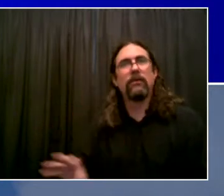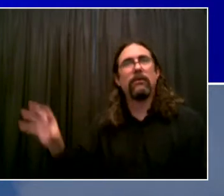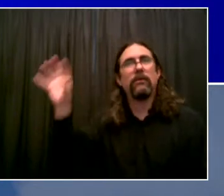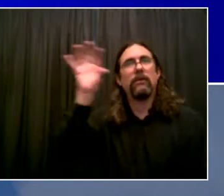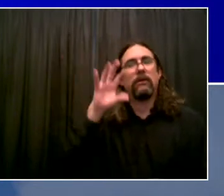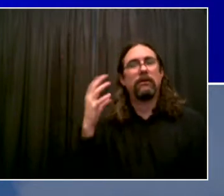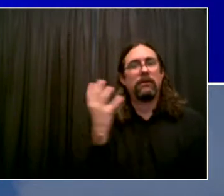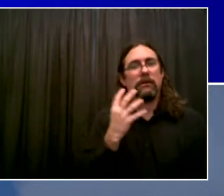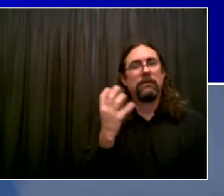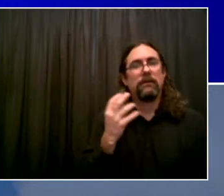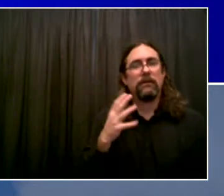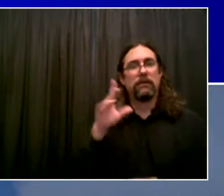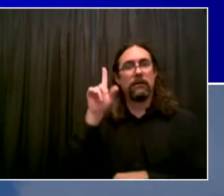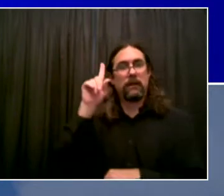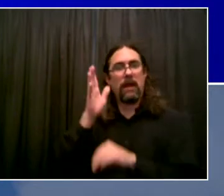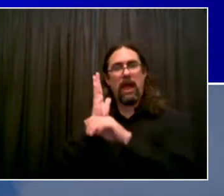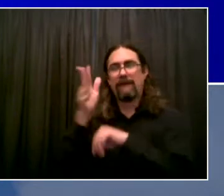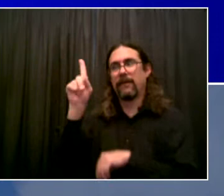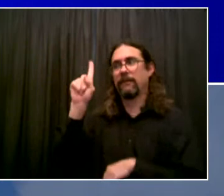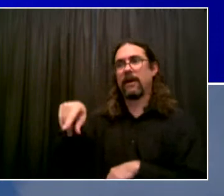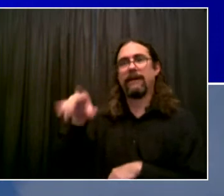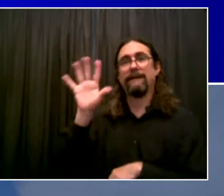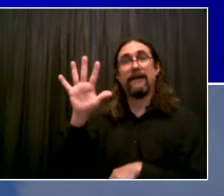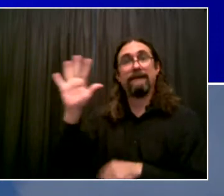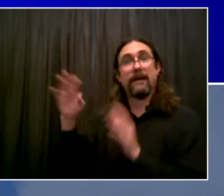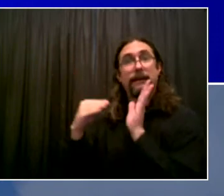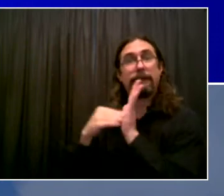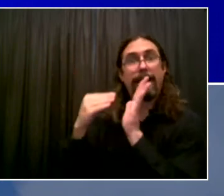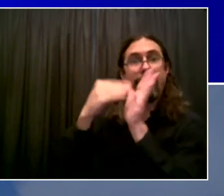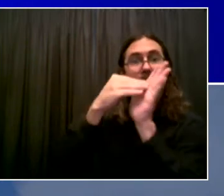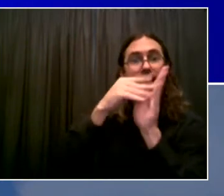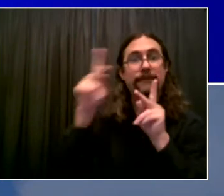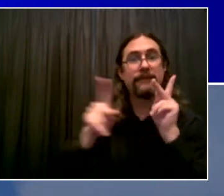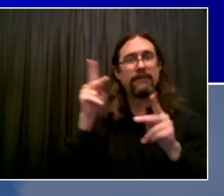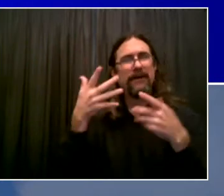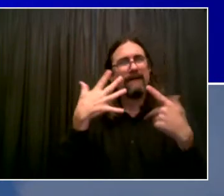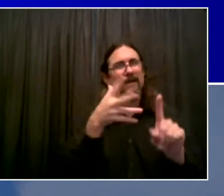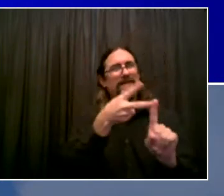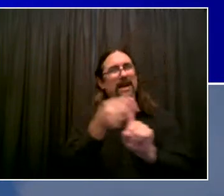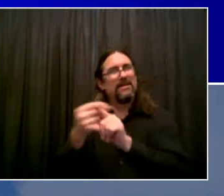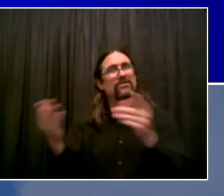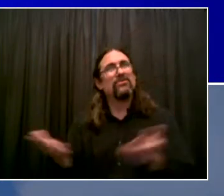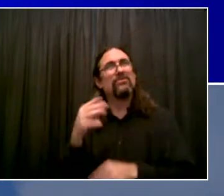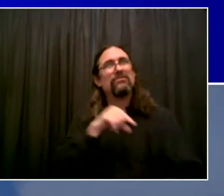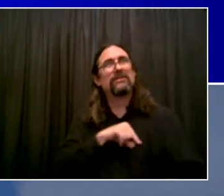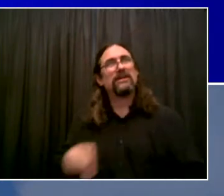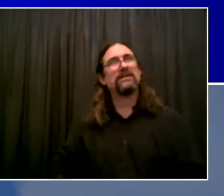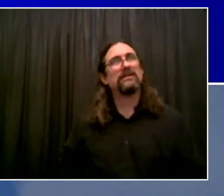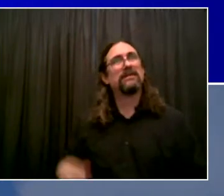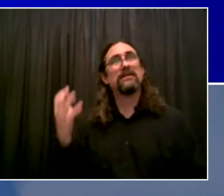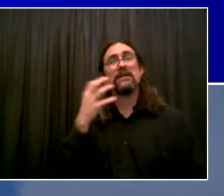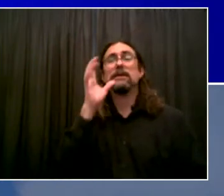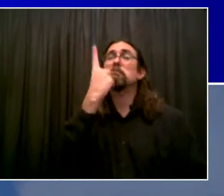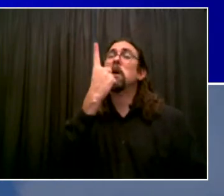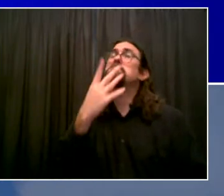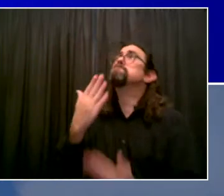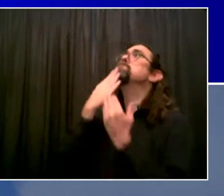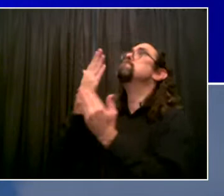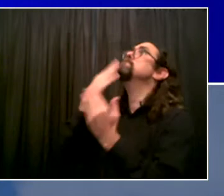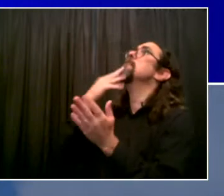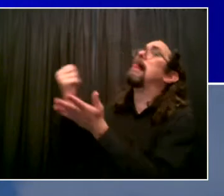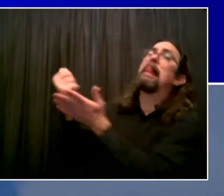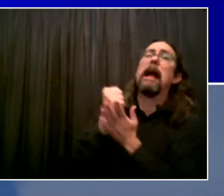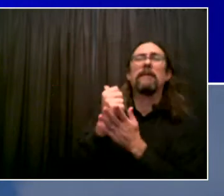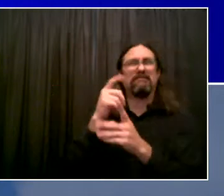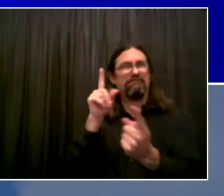1,551,921 fully vaccinated people. Amazing. City Field, amazing. Thank you again to the Mets. Now, boosters are